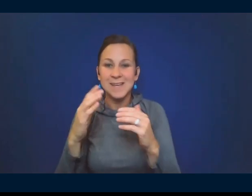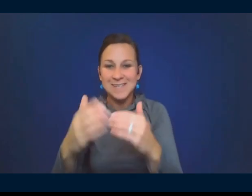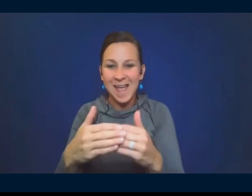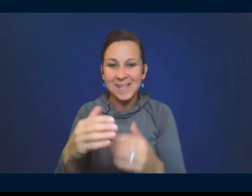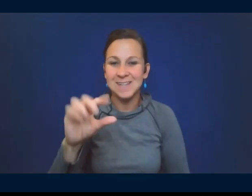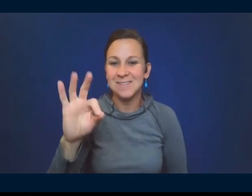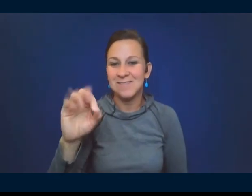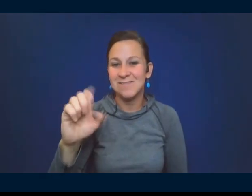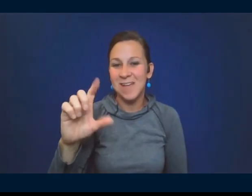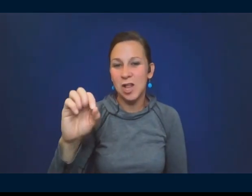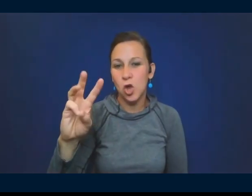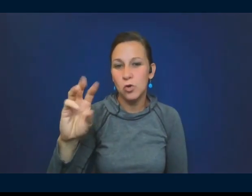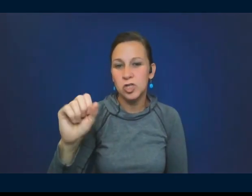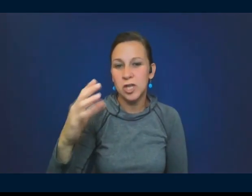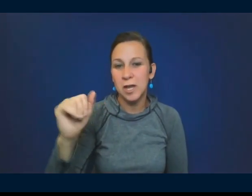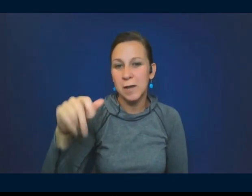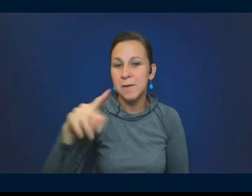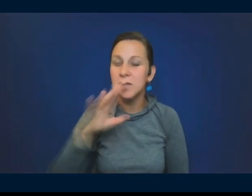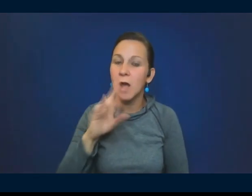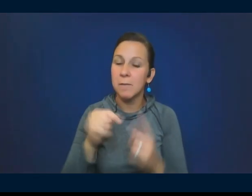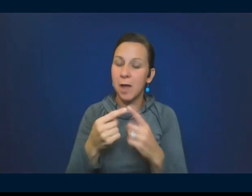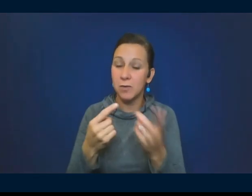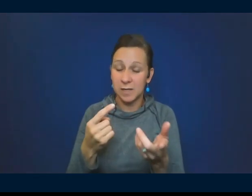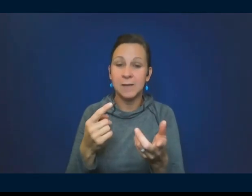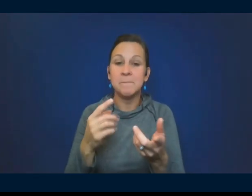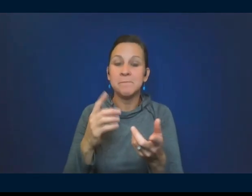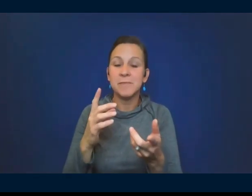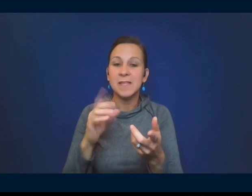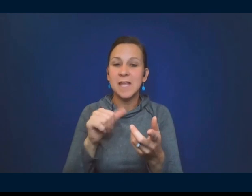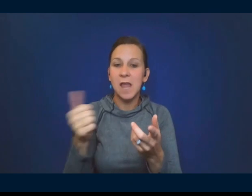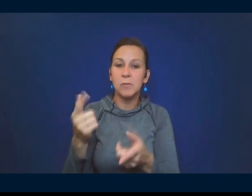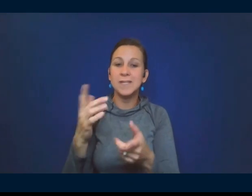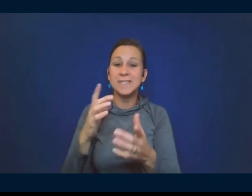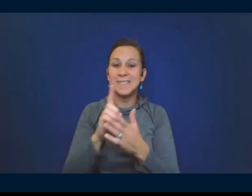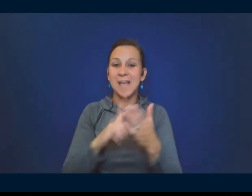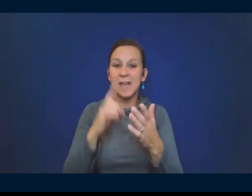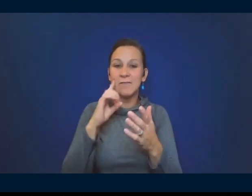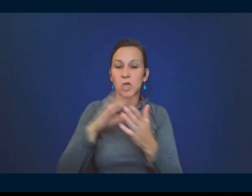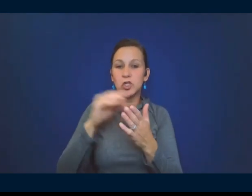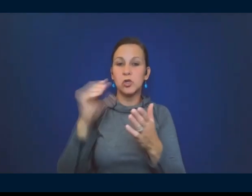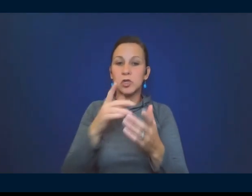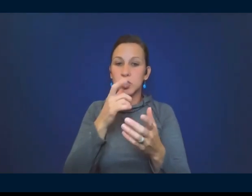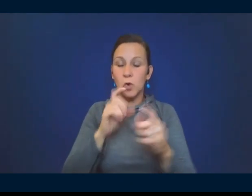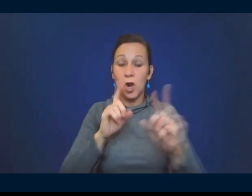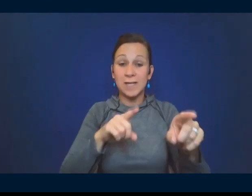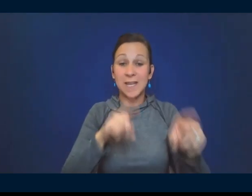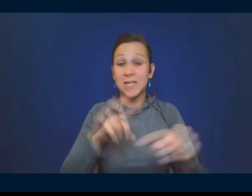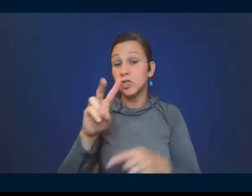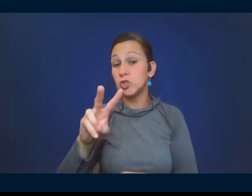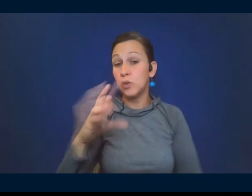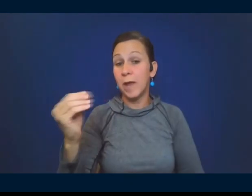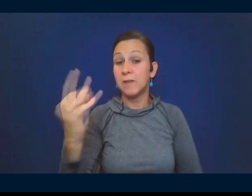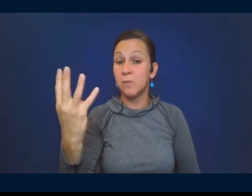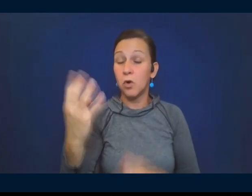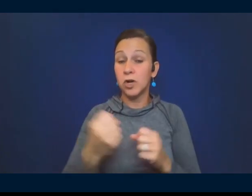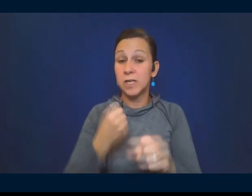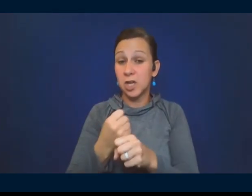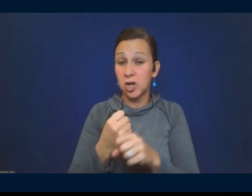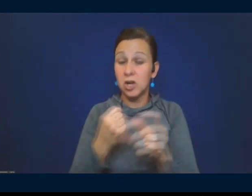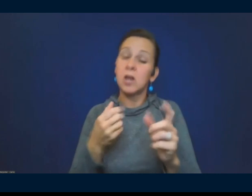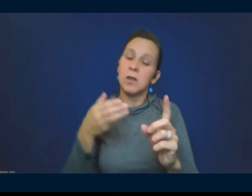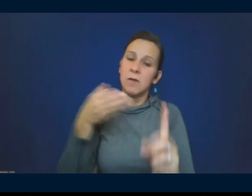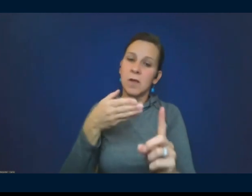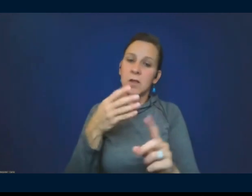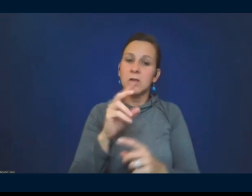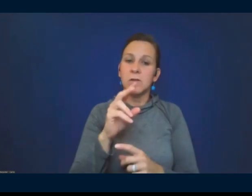launched STEMedX fellowship. This is designed for students attending 2- and 4-year primarily undergraduate institutions,